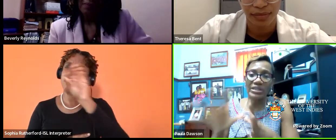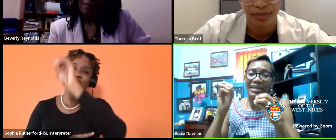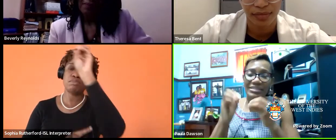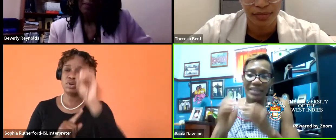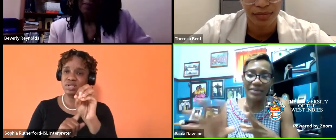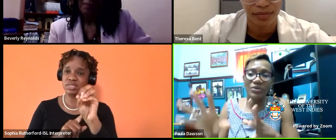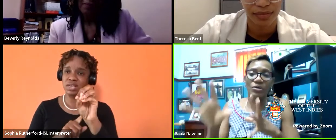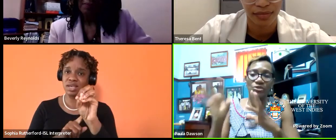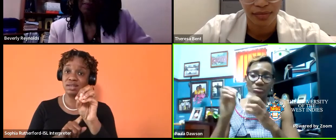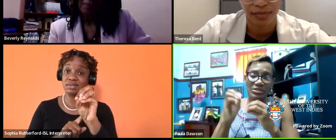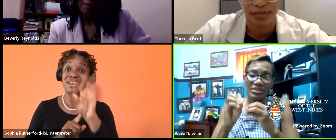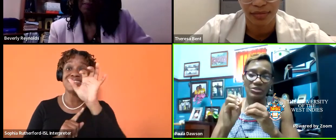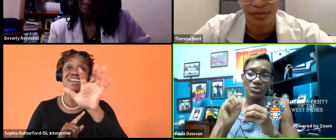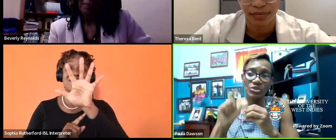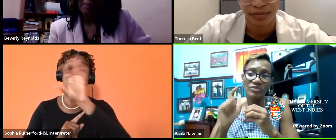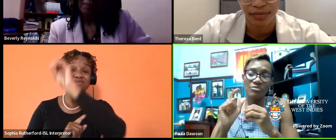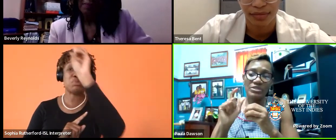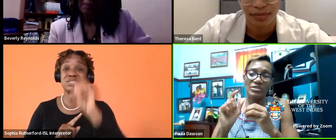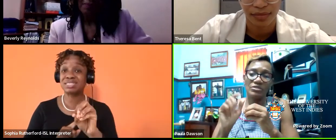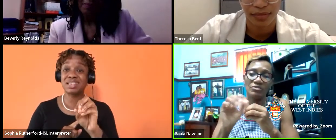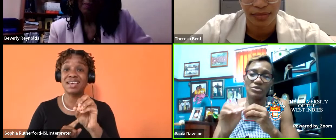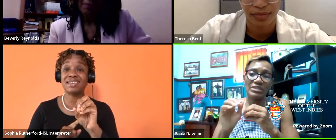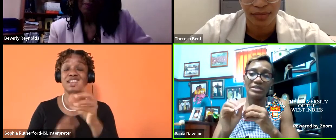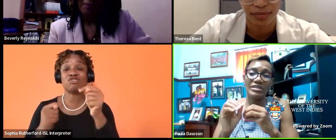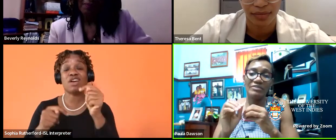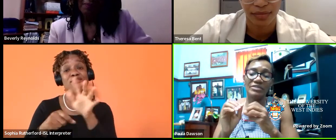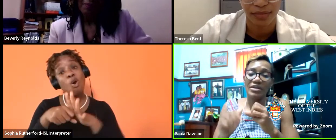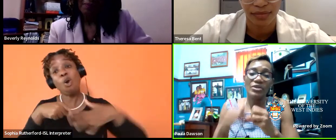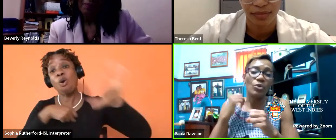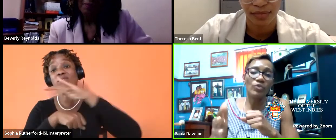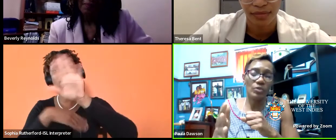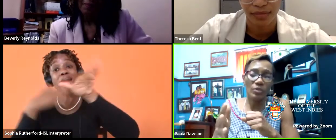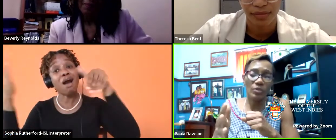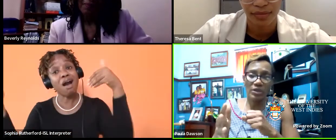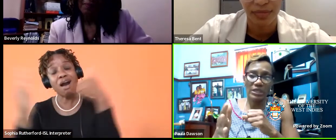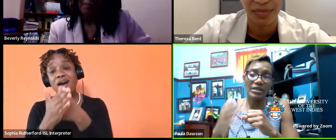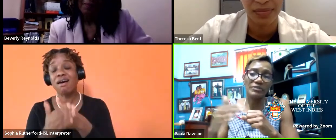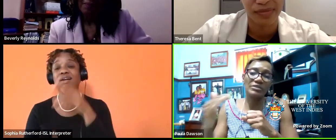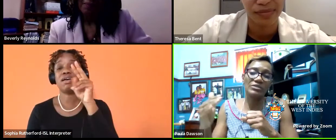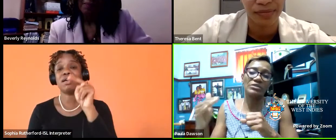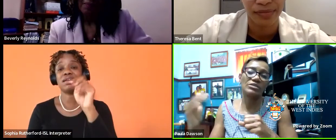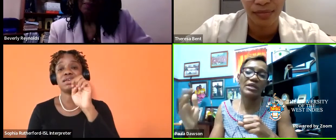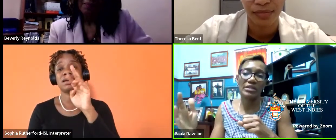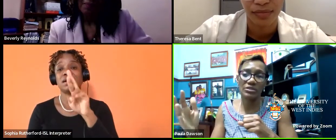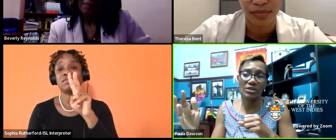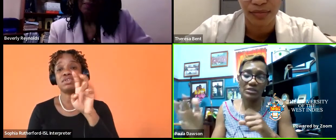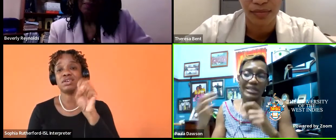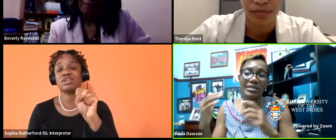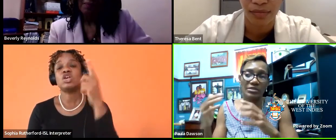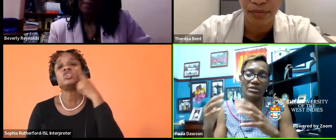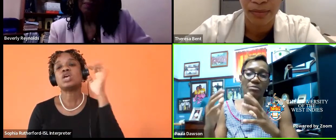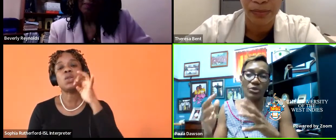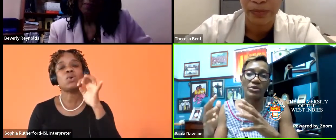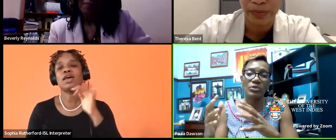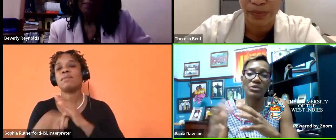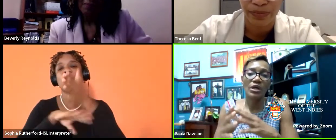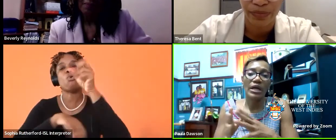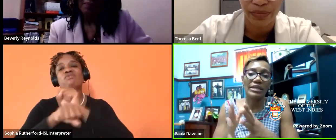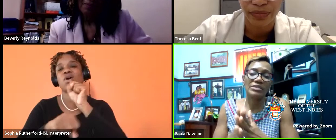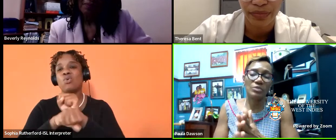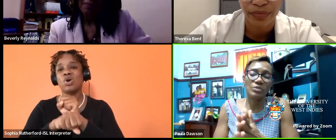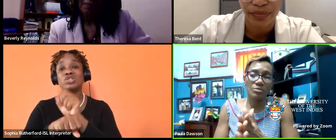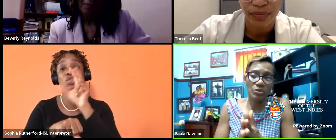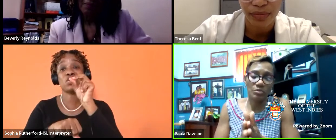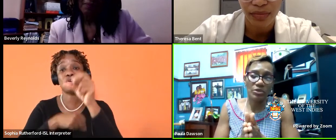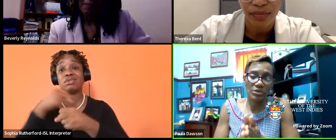working for the entire 100%. So those 5% of nerves that are left, they're overworking. And after 30 years, they get exhausted. They literally burn out.